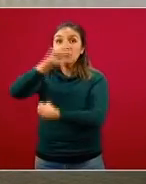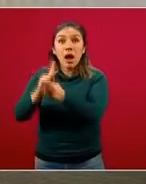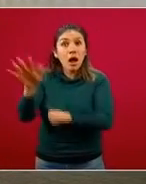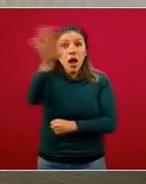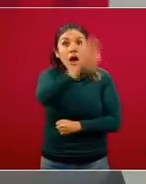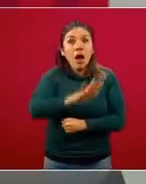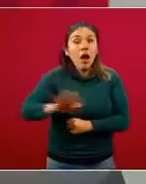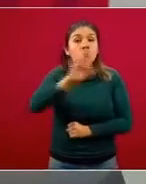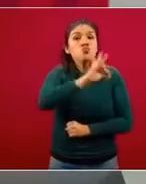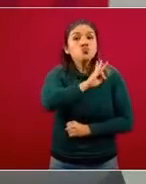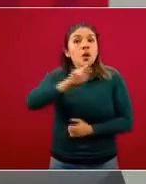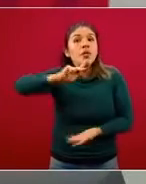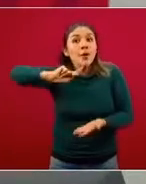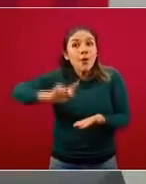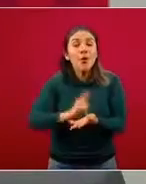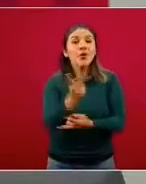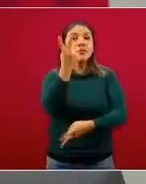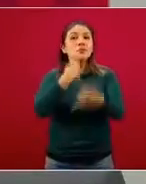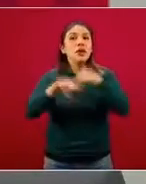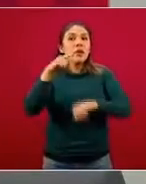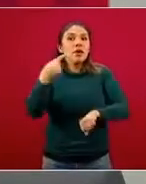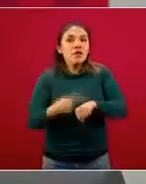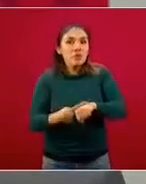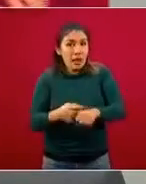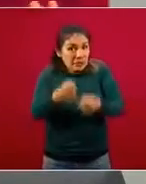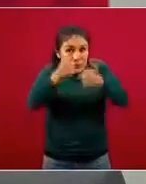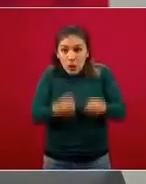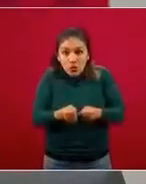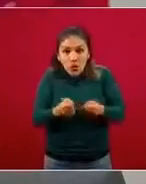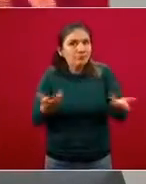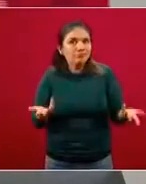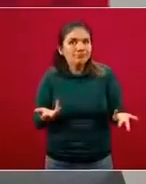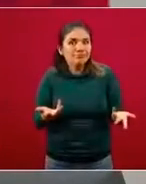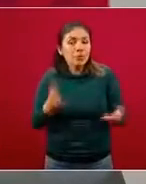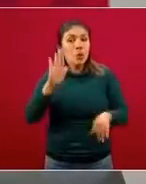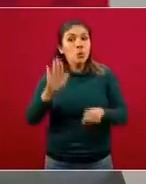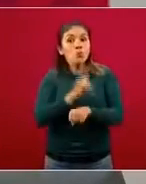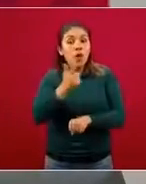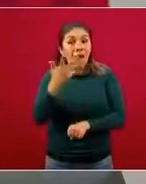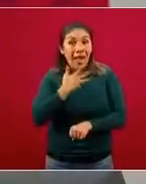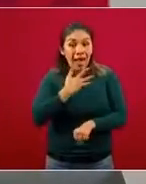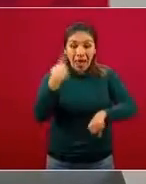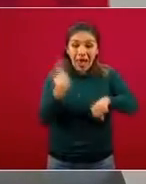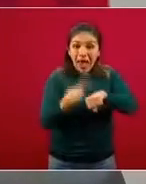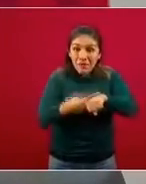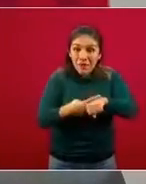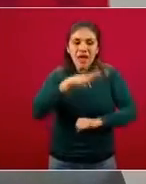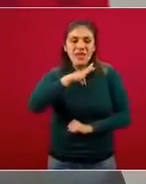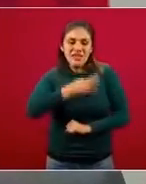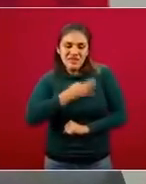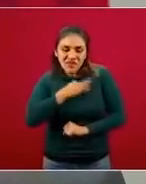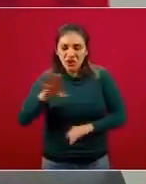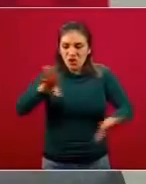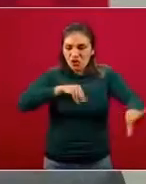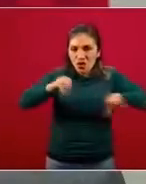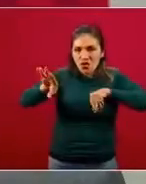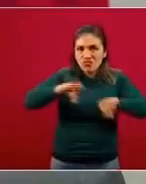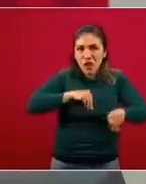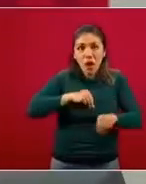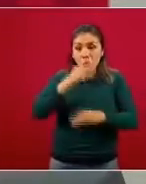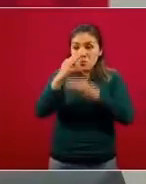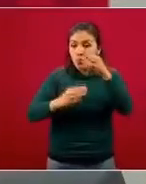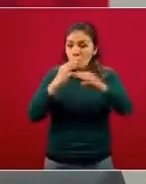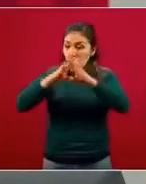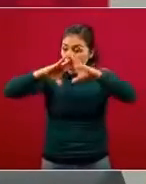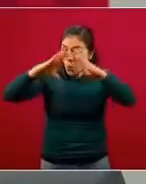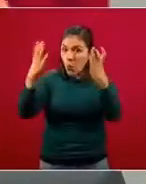guarantee un retorno that de la enfermedad. countries will ¿Por qué not be able razón? to Porque en la have medida a en que hay return of this enfermedad, disease, infecciones, another contagios en outbreak, el resto del